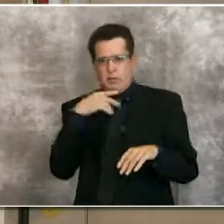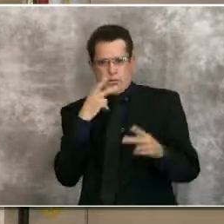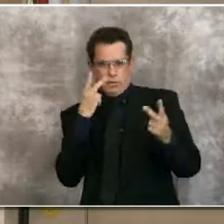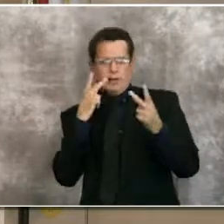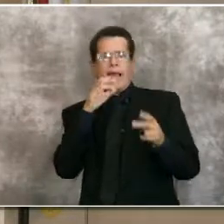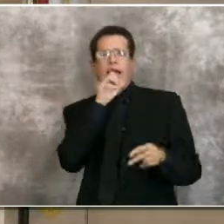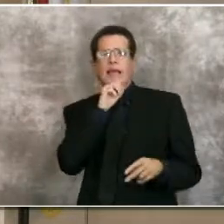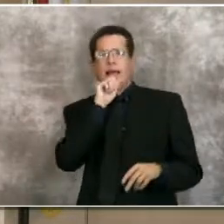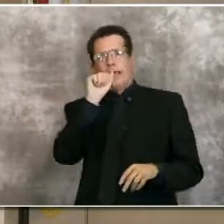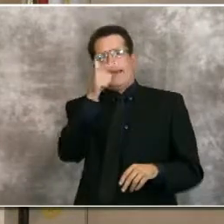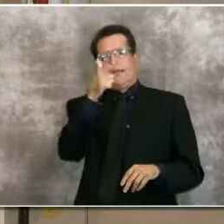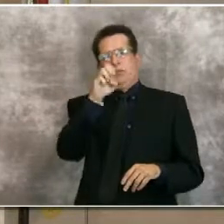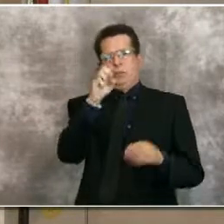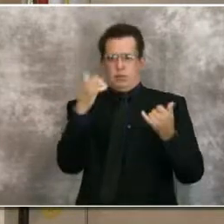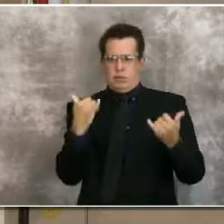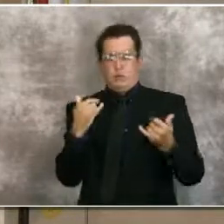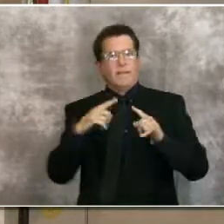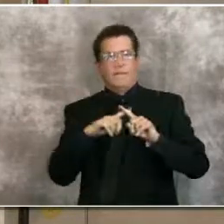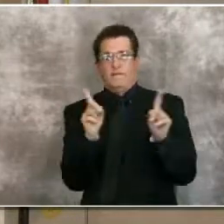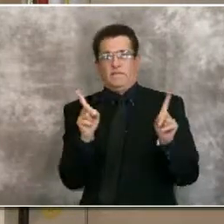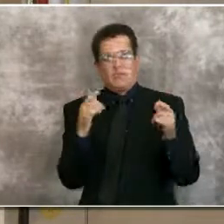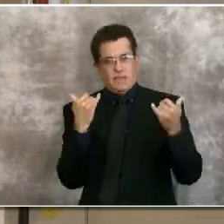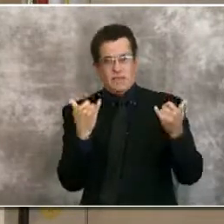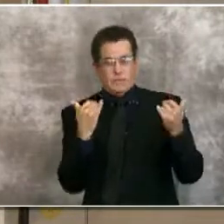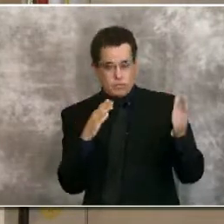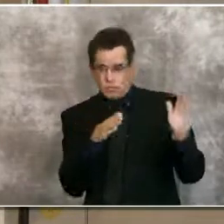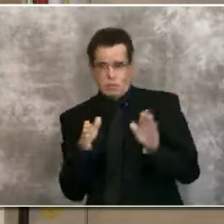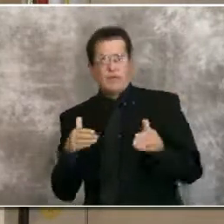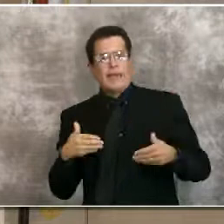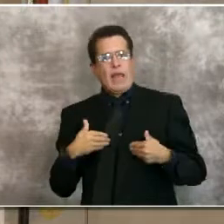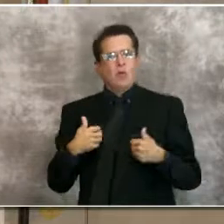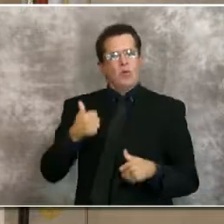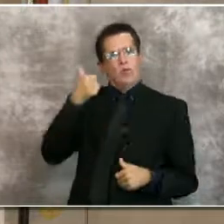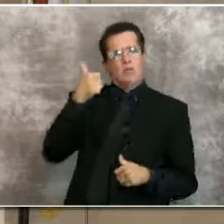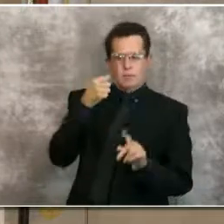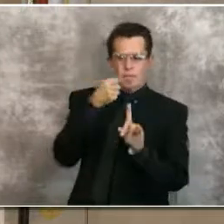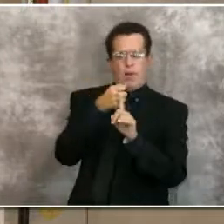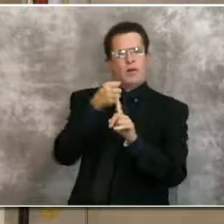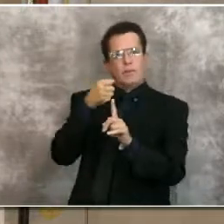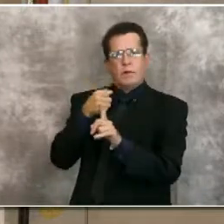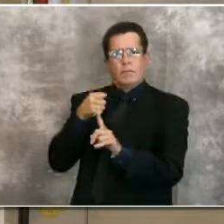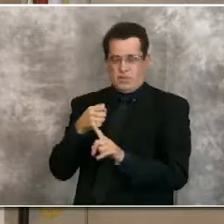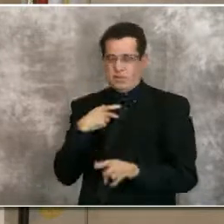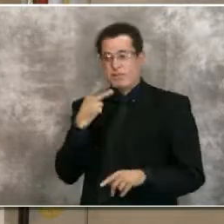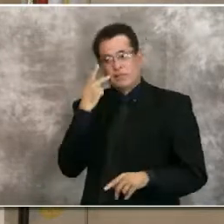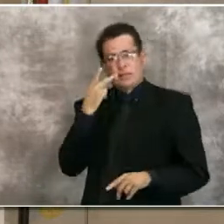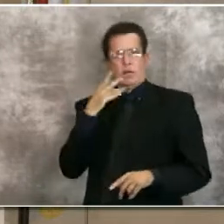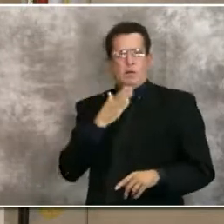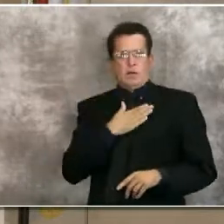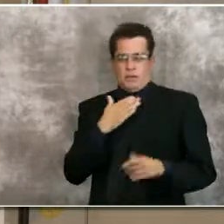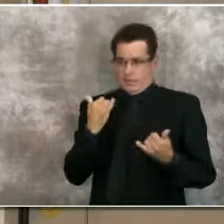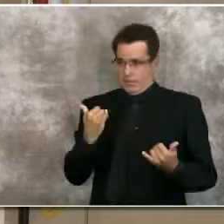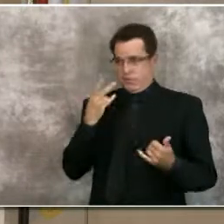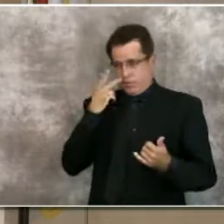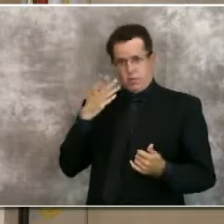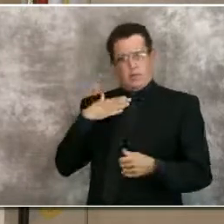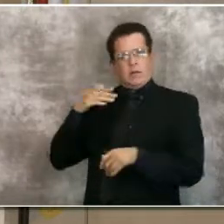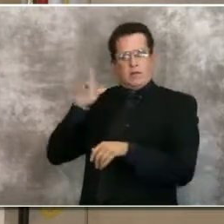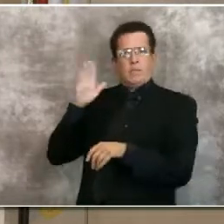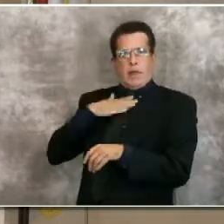people that it affects are now changing as well. We've clearly seen that in our own practices, that we have younger and